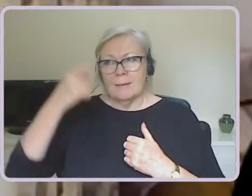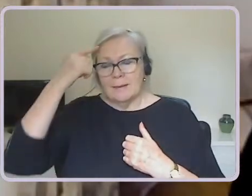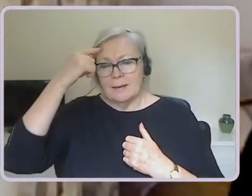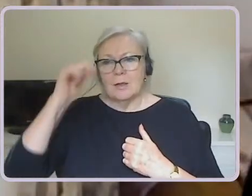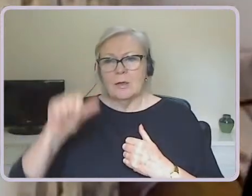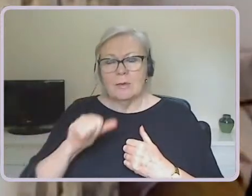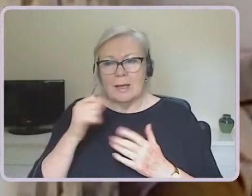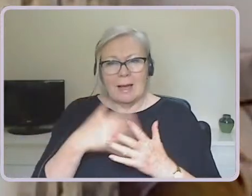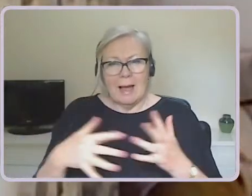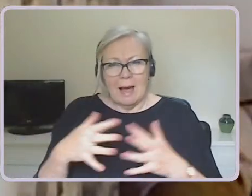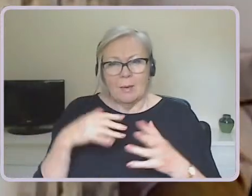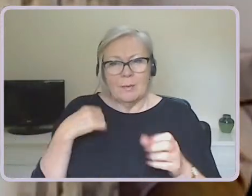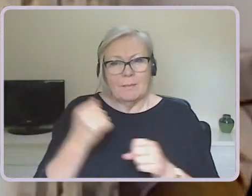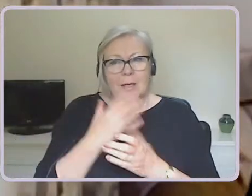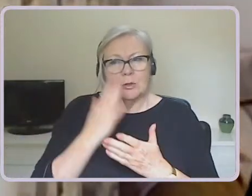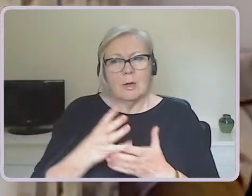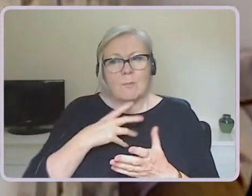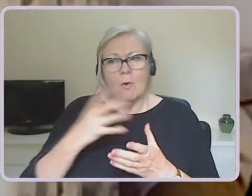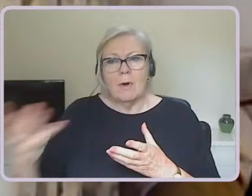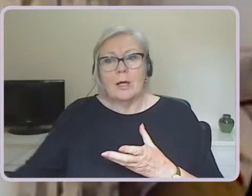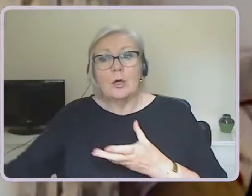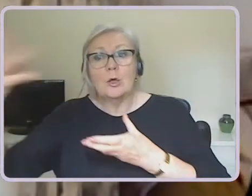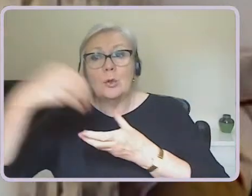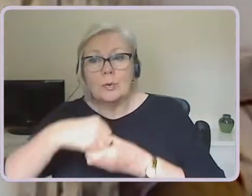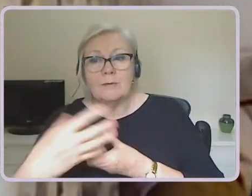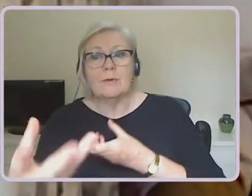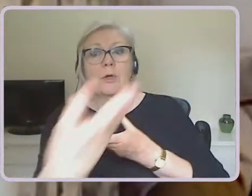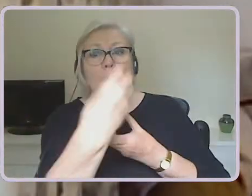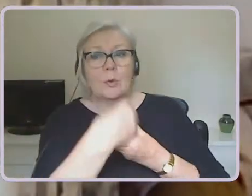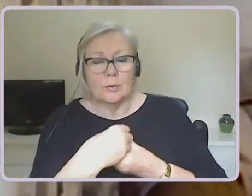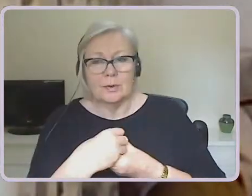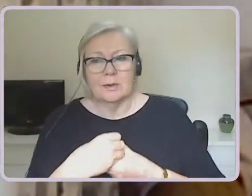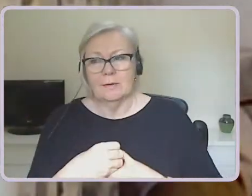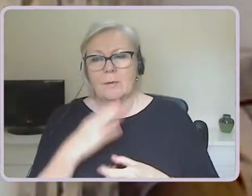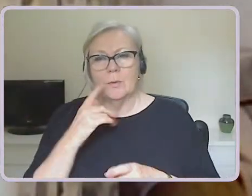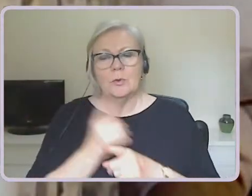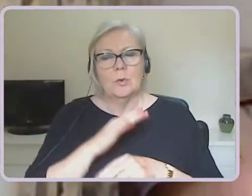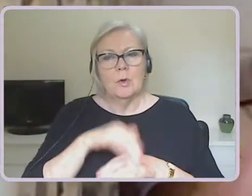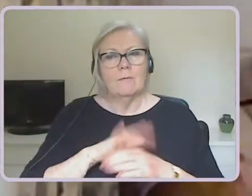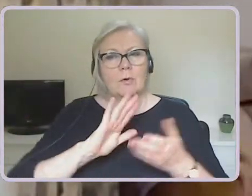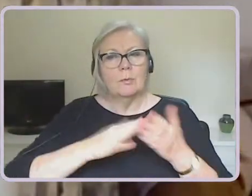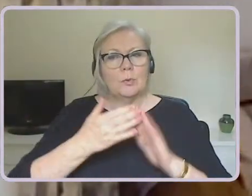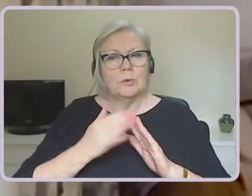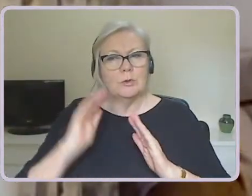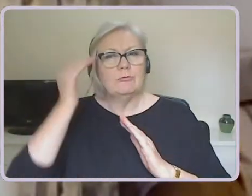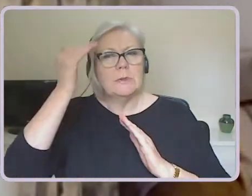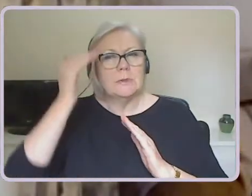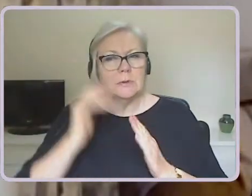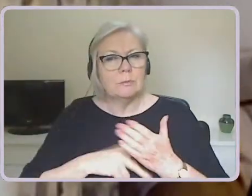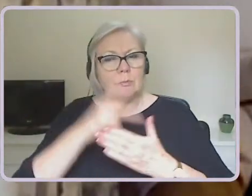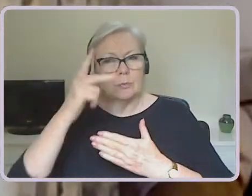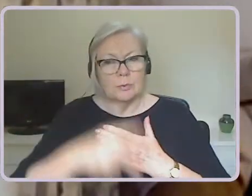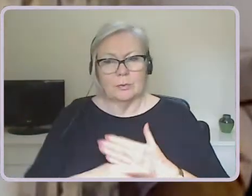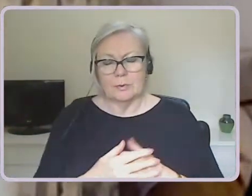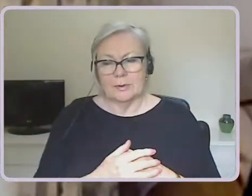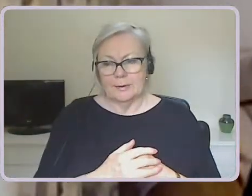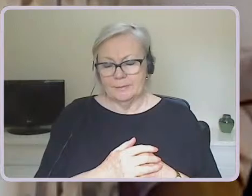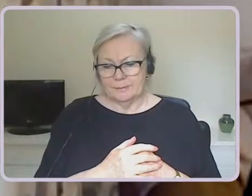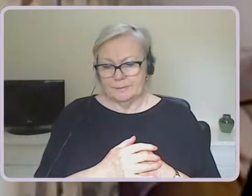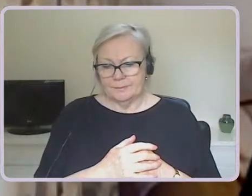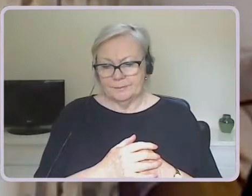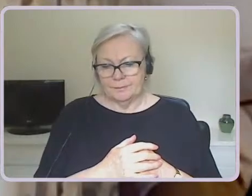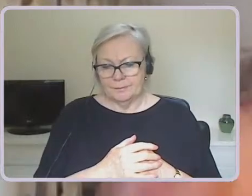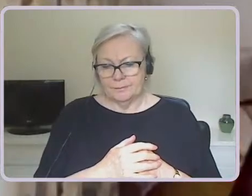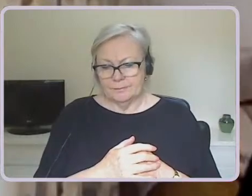more inclusive with that, with our community resilience-based programs? So they're the kind of things that I'm